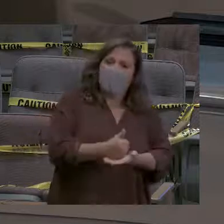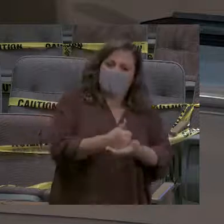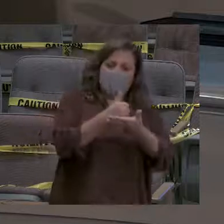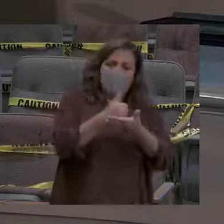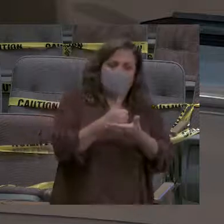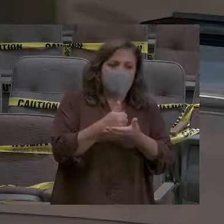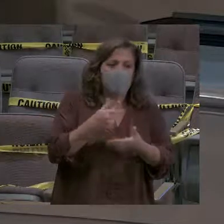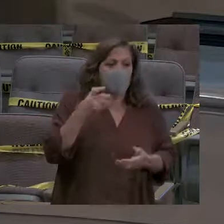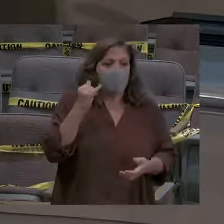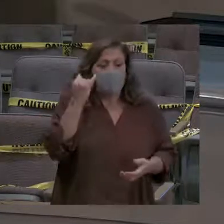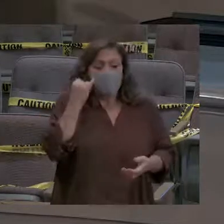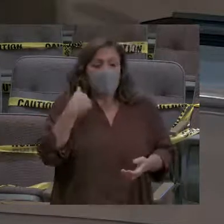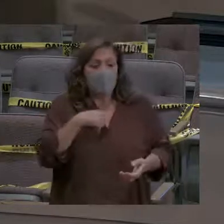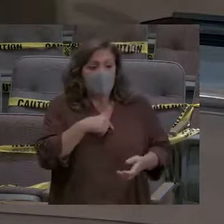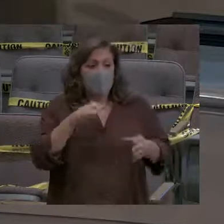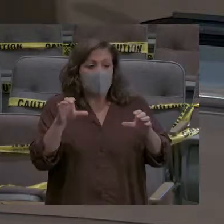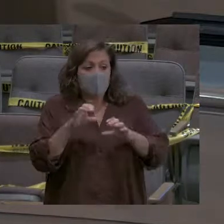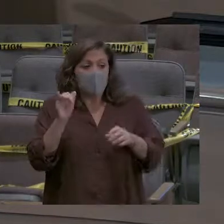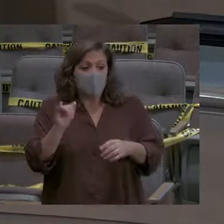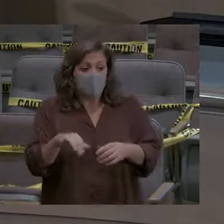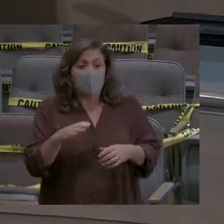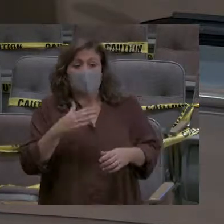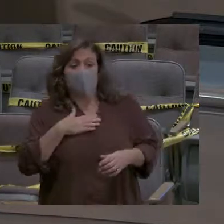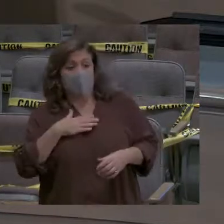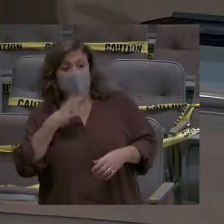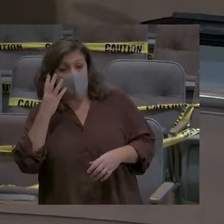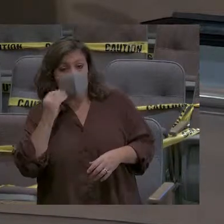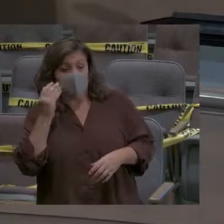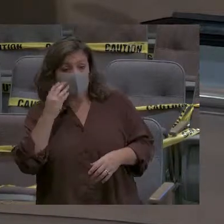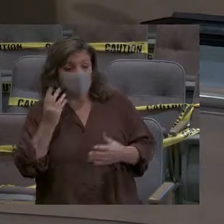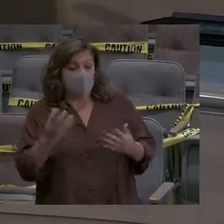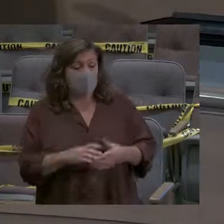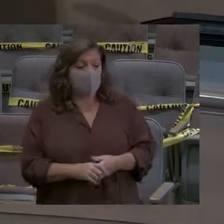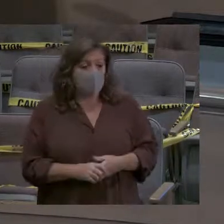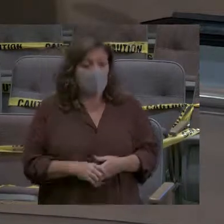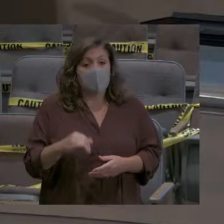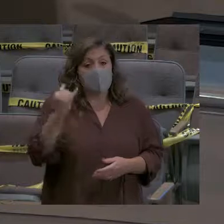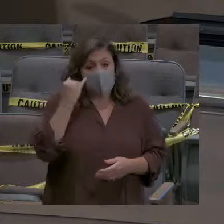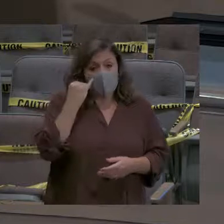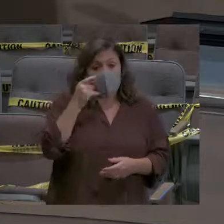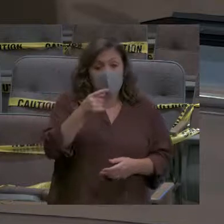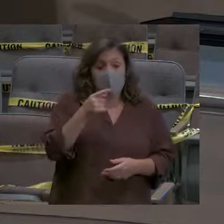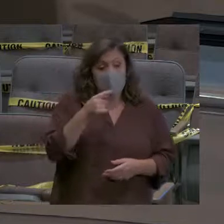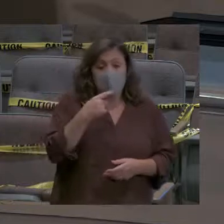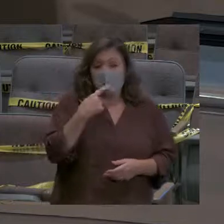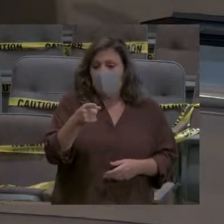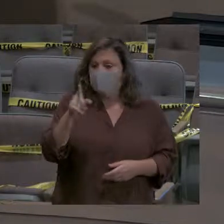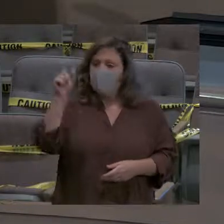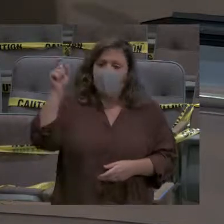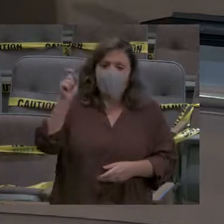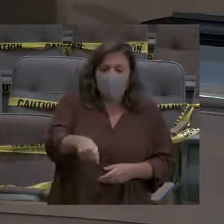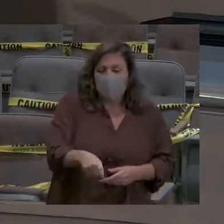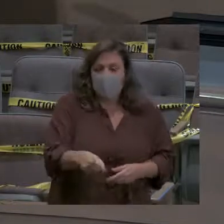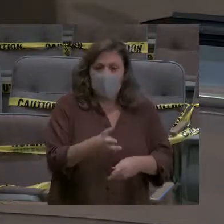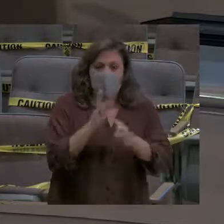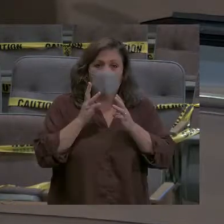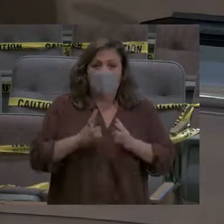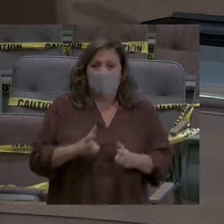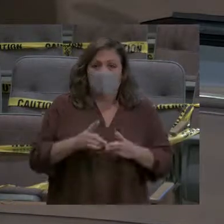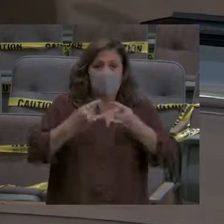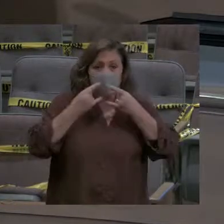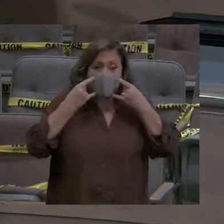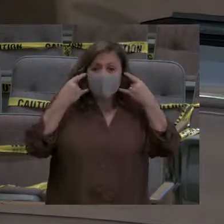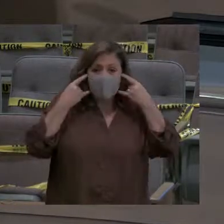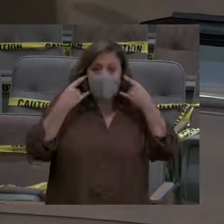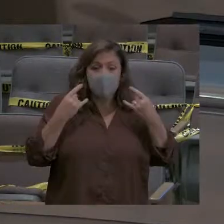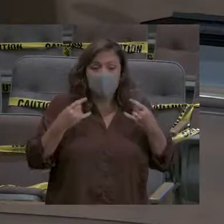if we do that, and this has been also my experience, if you tell someone that they have to do something,